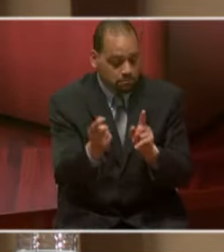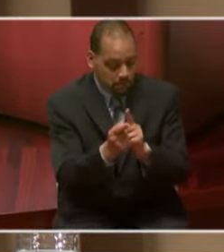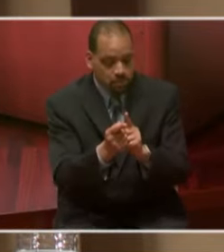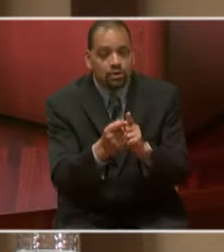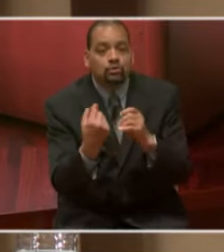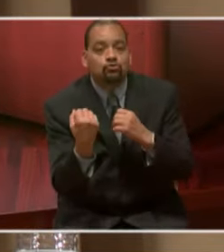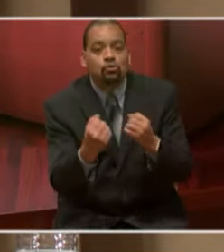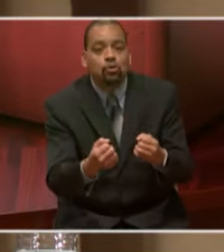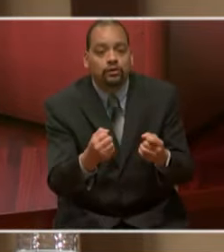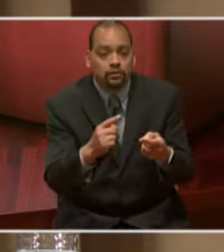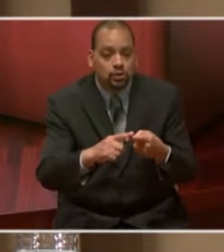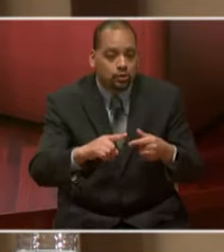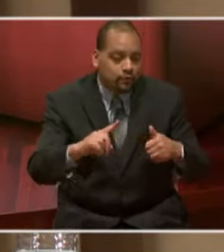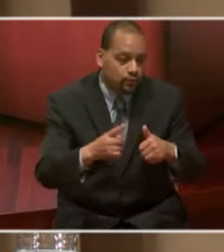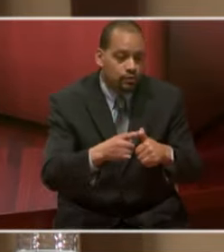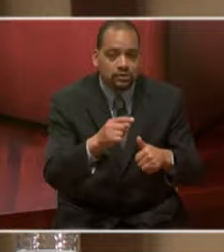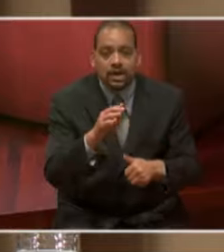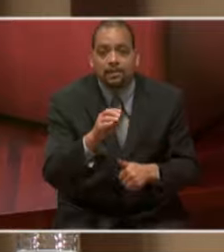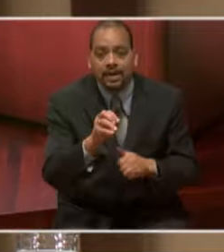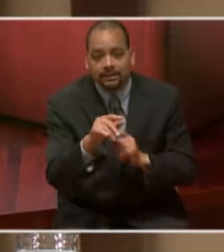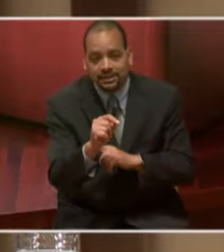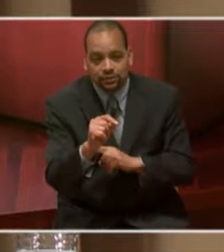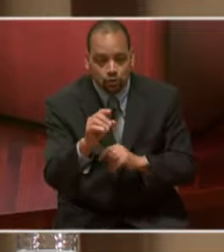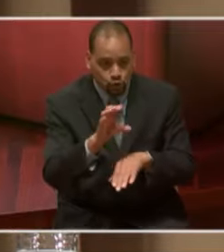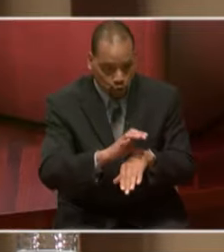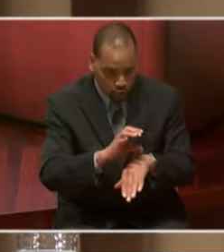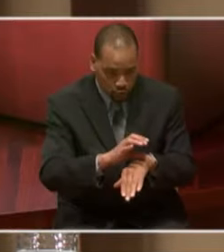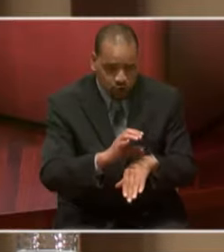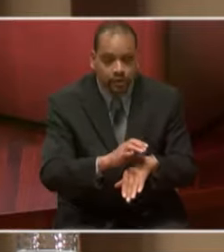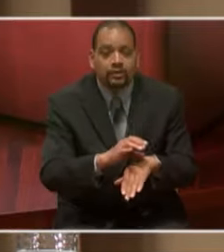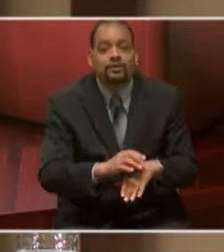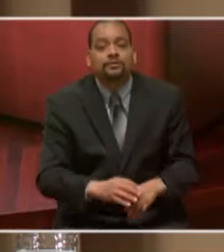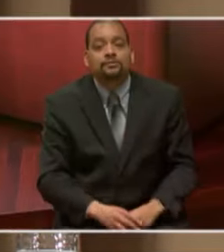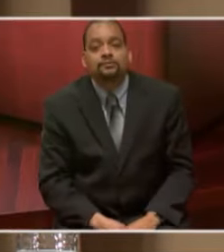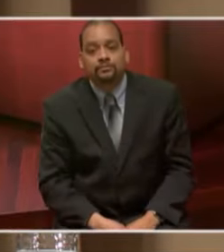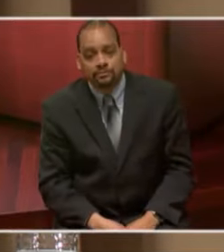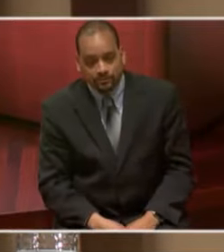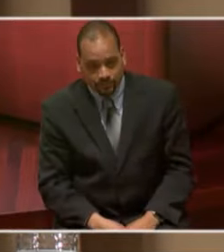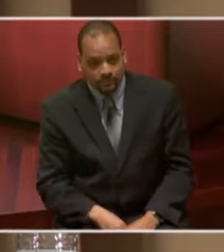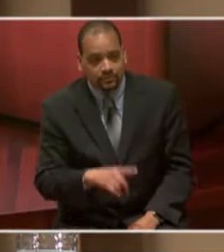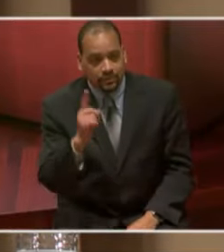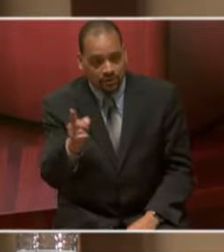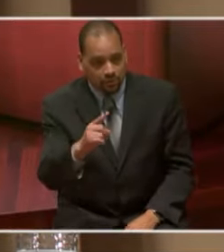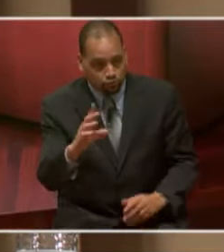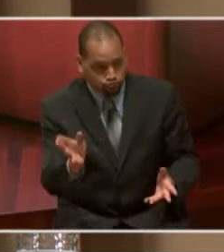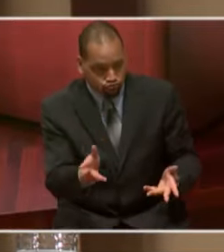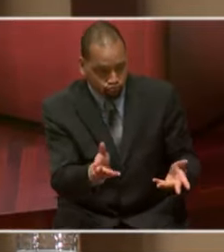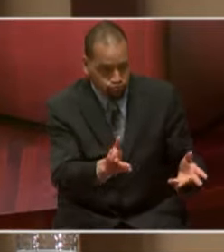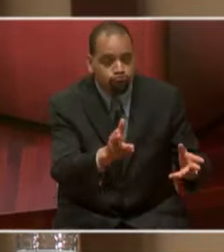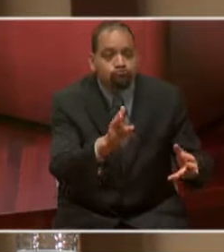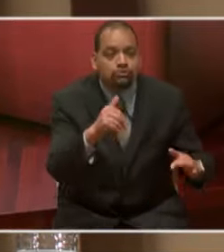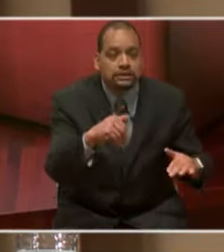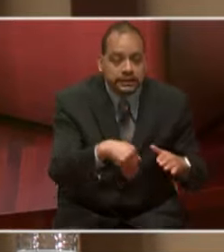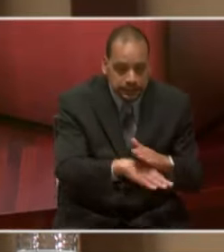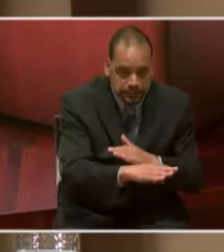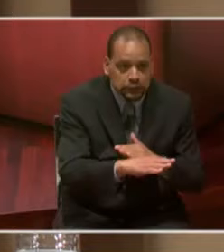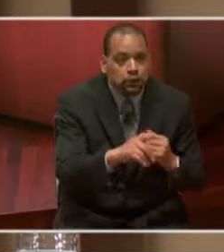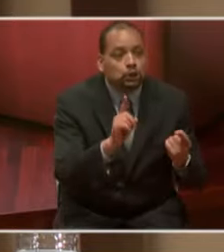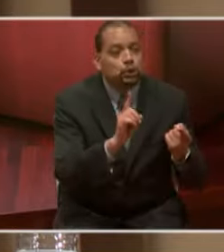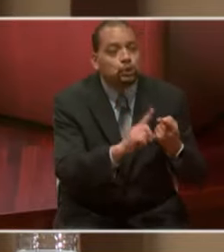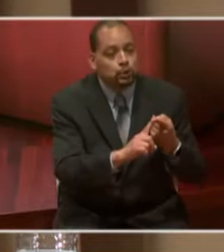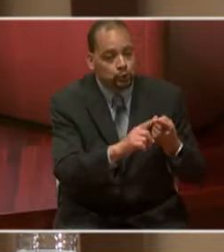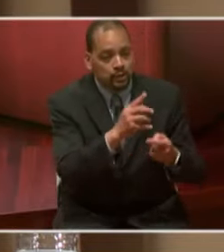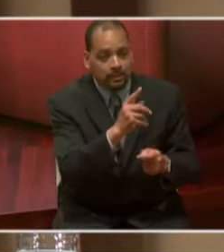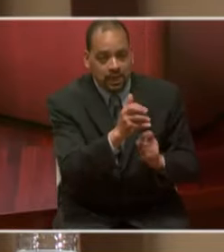one night, about 4:00 on a Friday morning, he came up to our jail cells and said he was taking